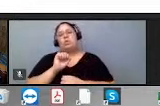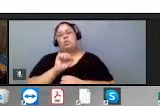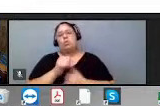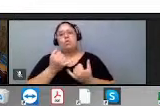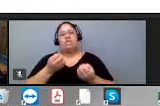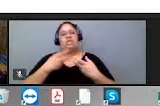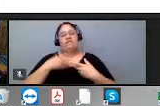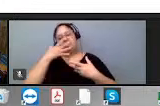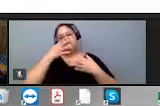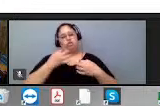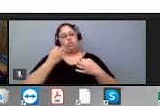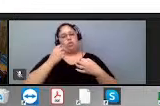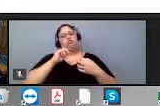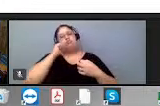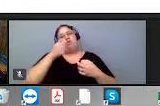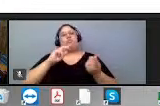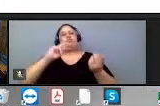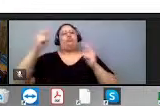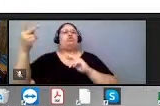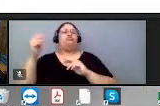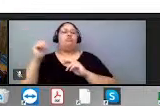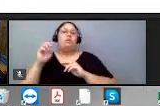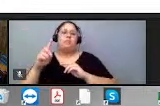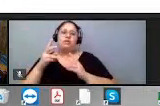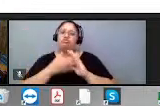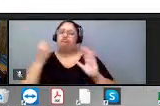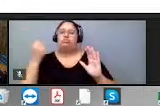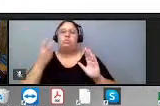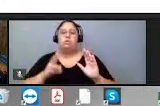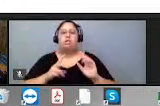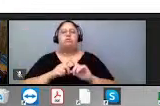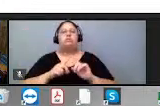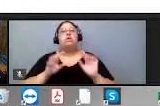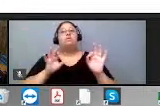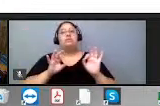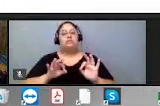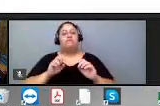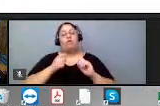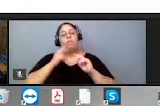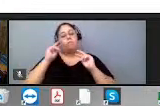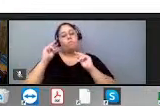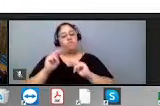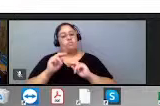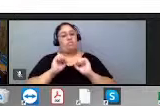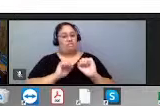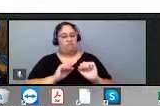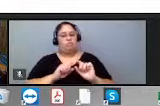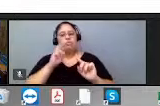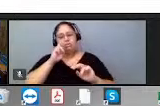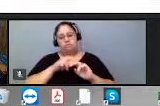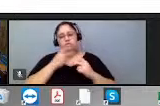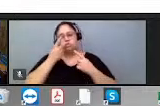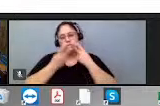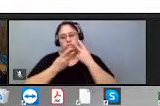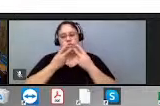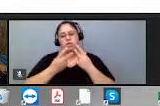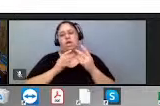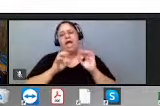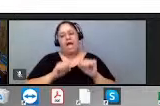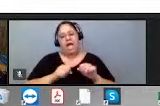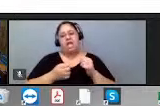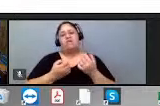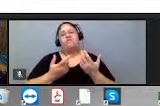you one decision tomorrow the it that decision is take away so I think from that point of view we need to look at it the are